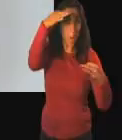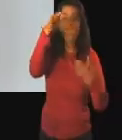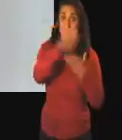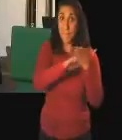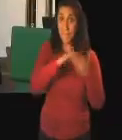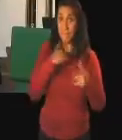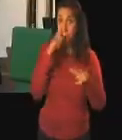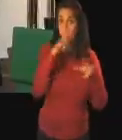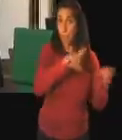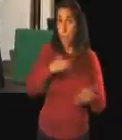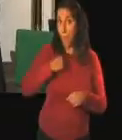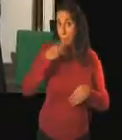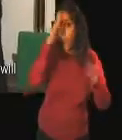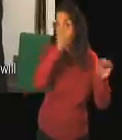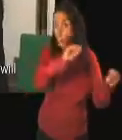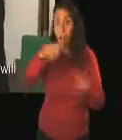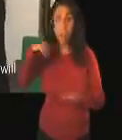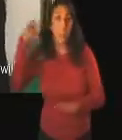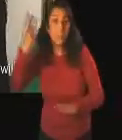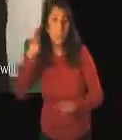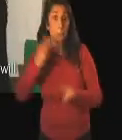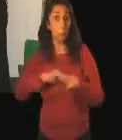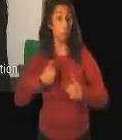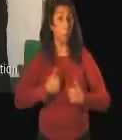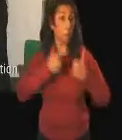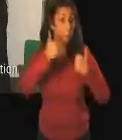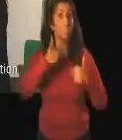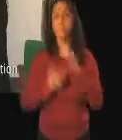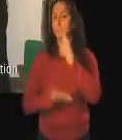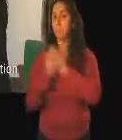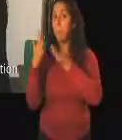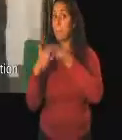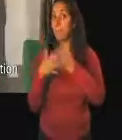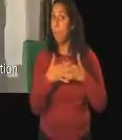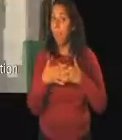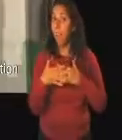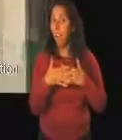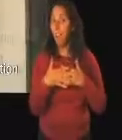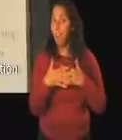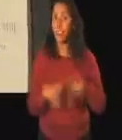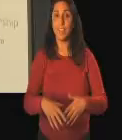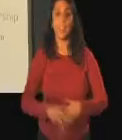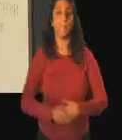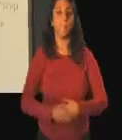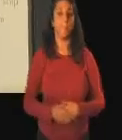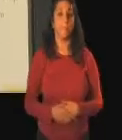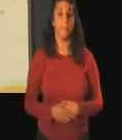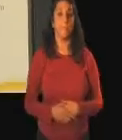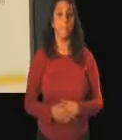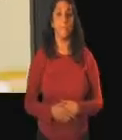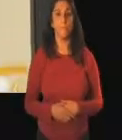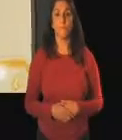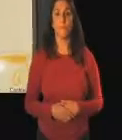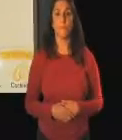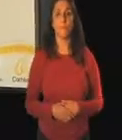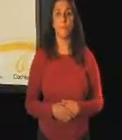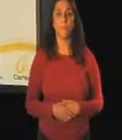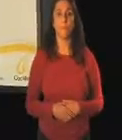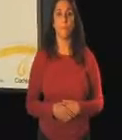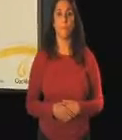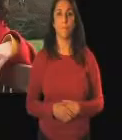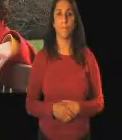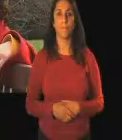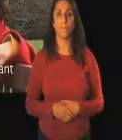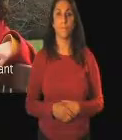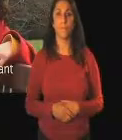me a lot. A Brain Start scholarship will enable me to carry on my education both in London and if it goes well